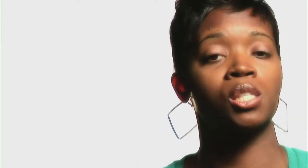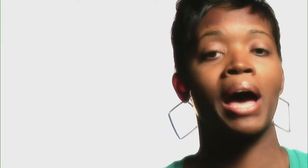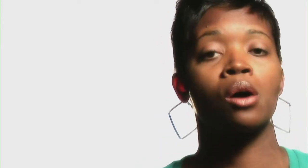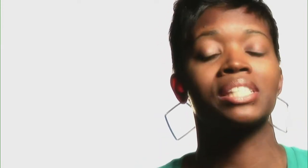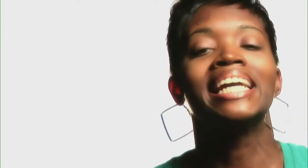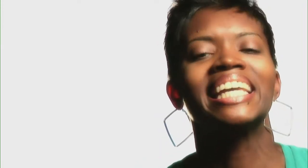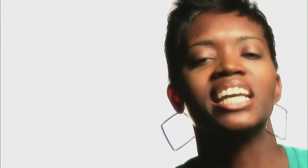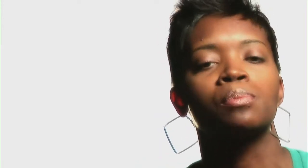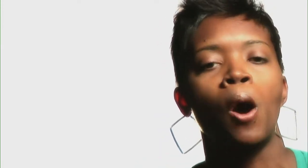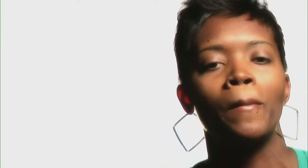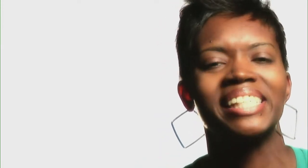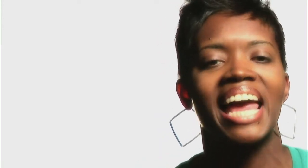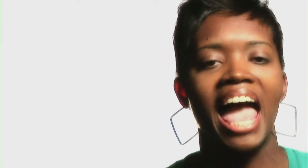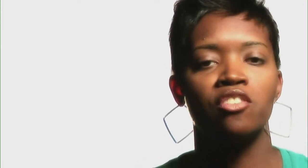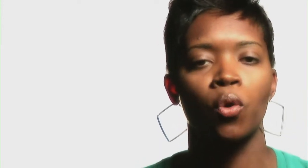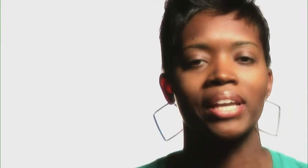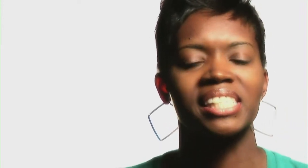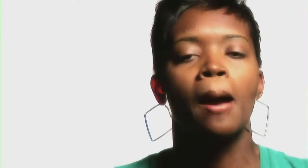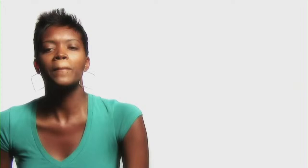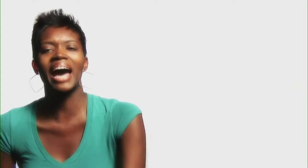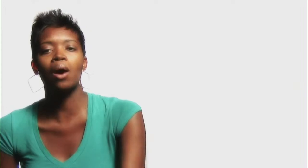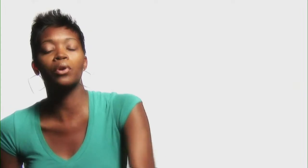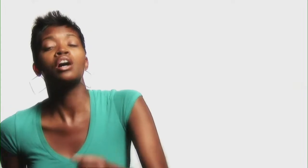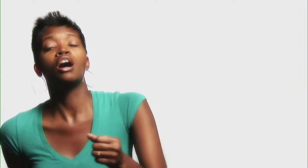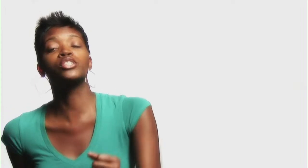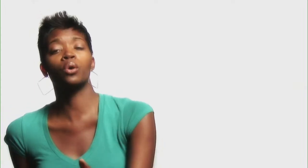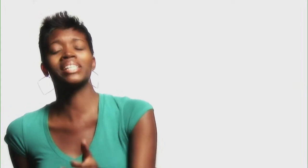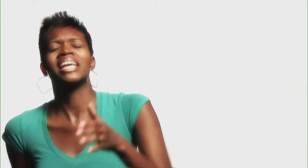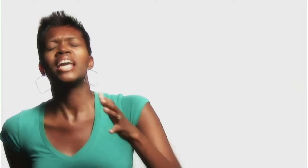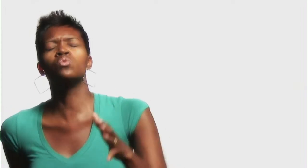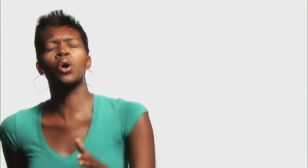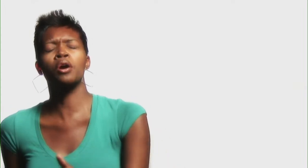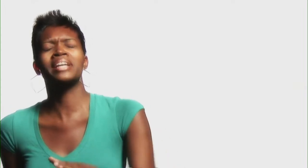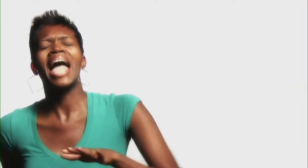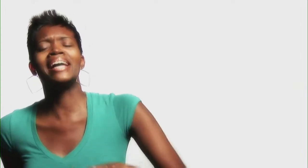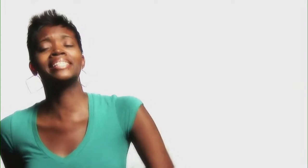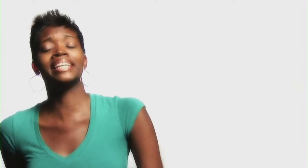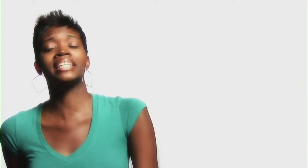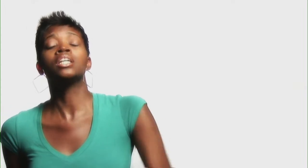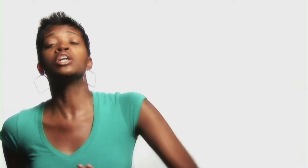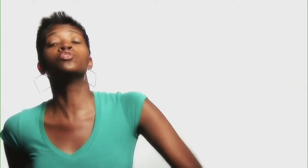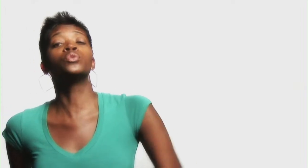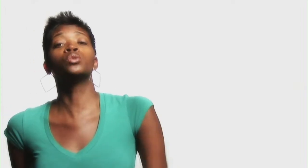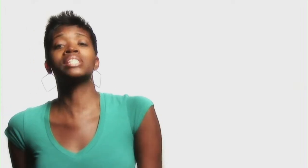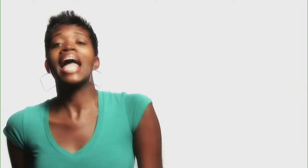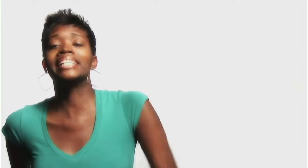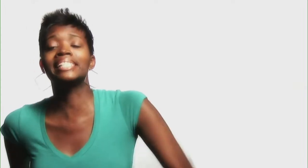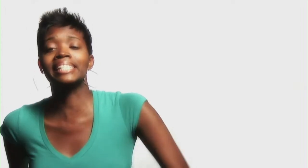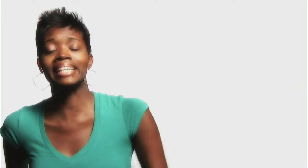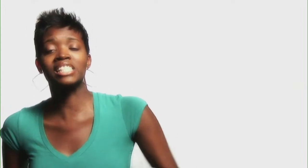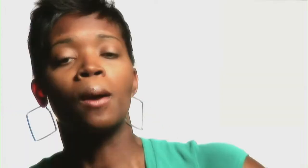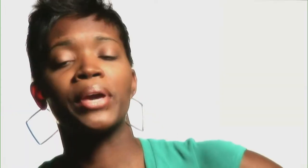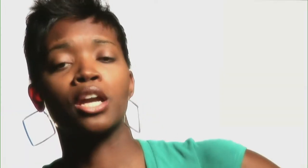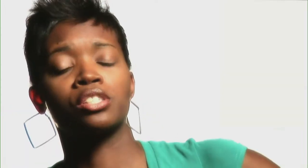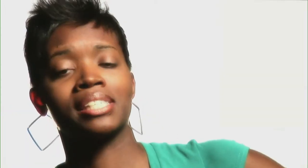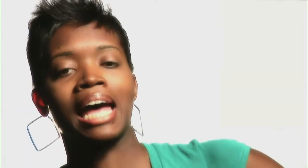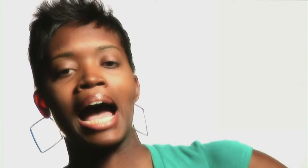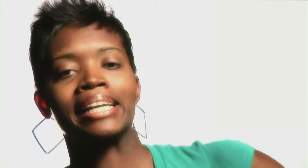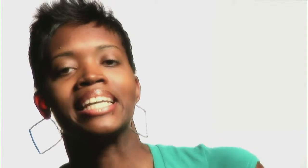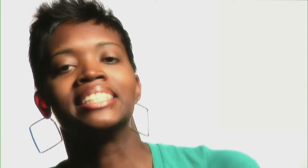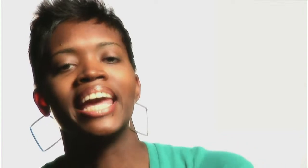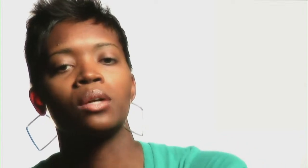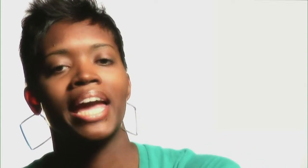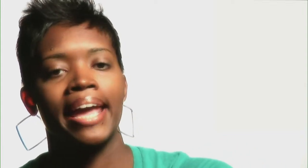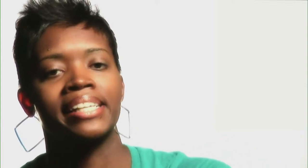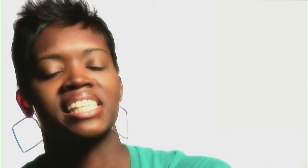words can espouse. He is moments and voice, power of choice, in word and deed, in fruit and seed, pierced